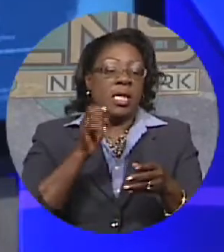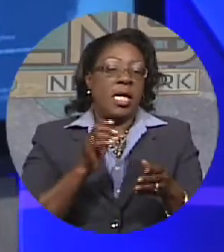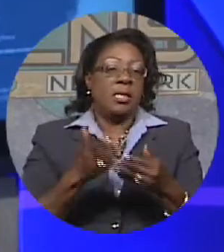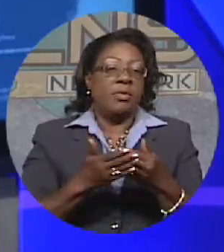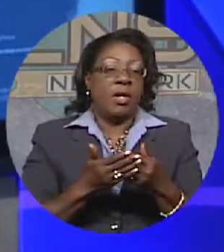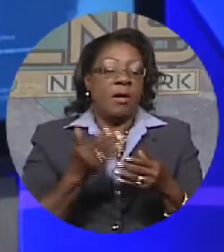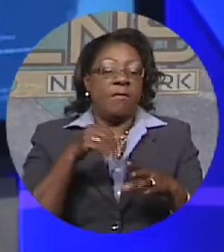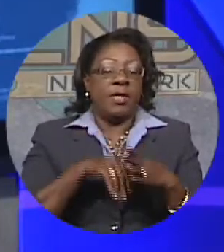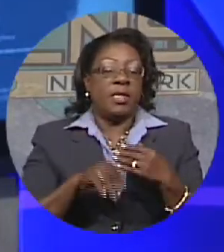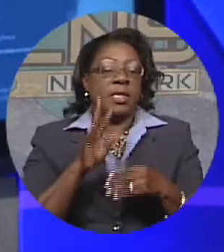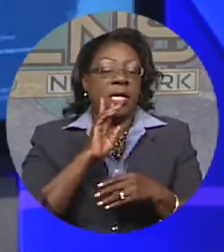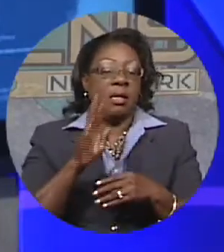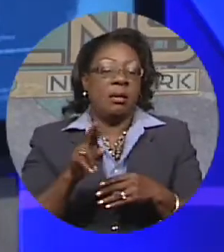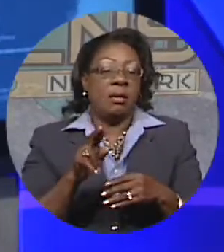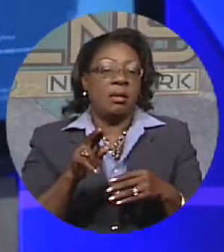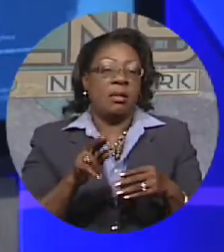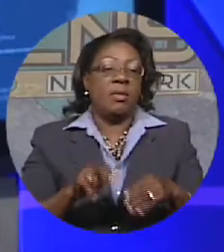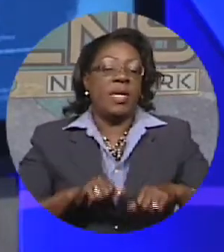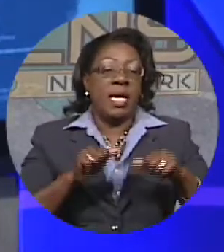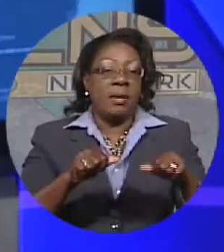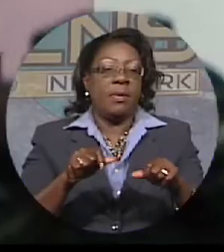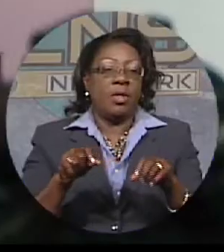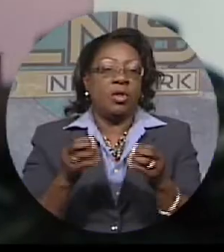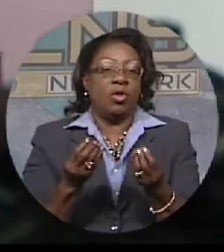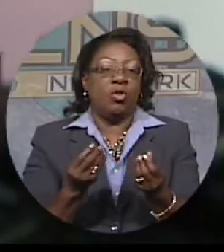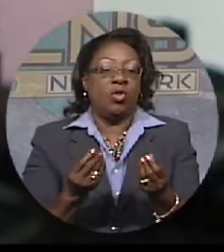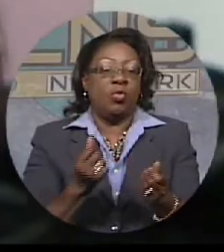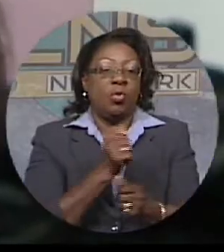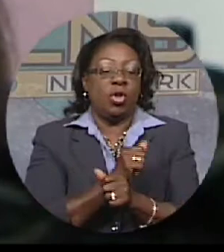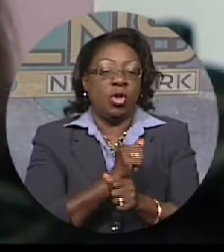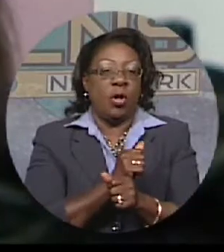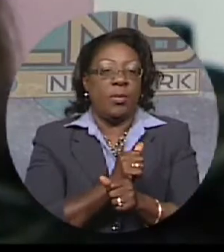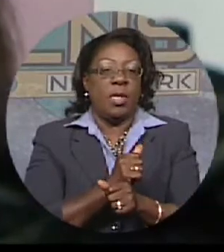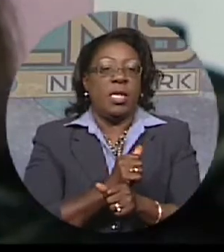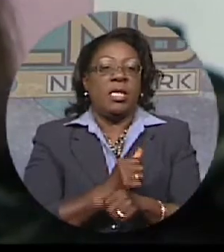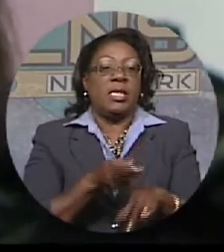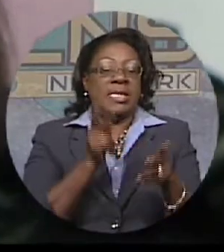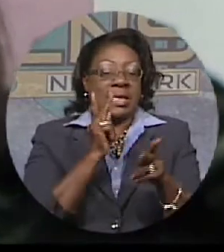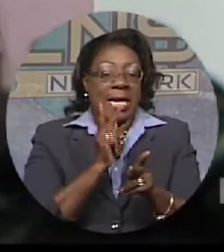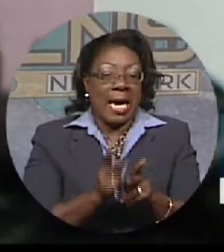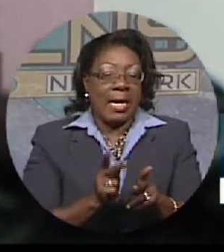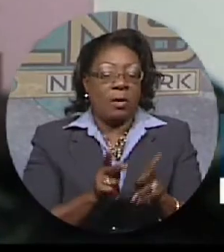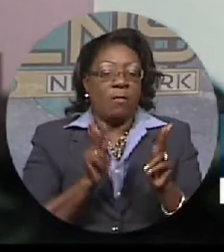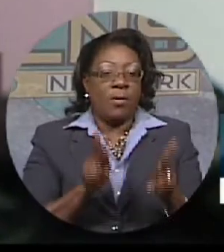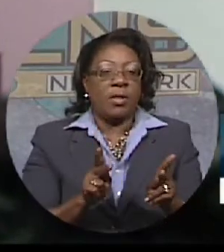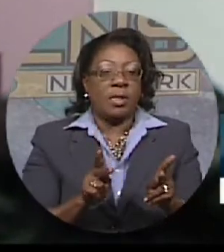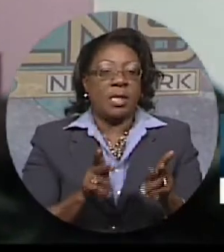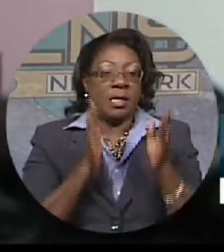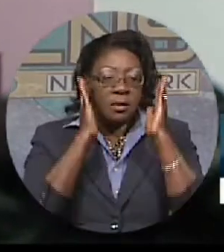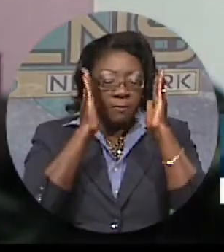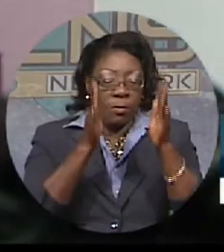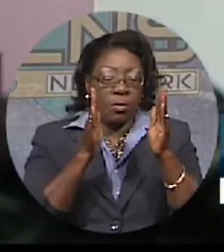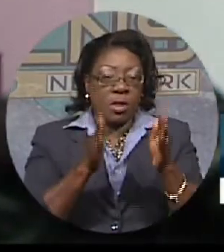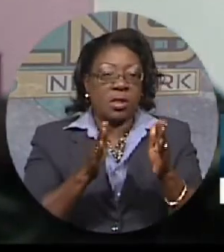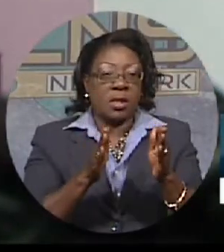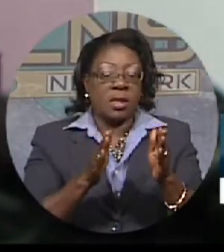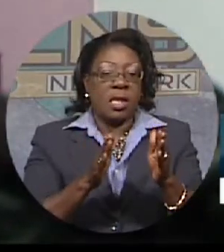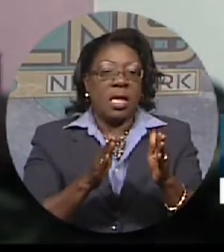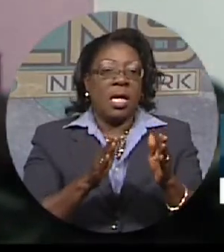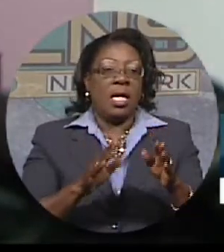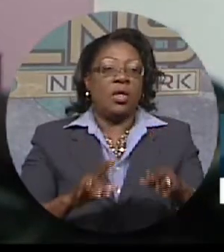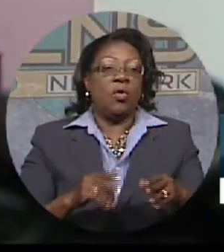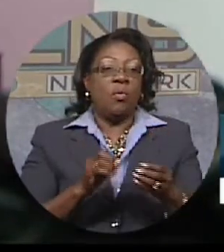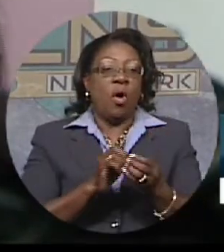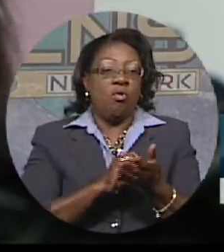country's safety net program around. She is the type of person who would bring focus, who would introduce more written